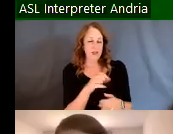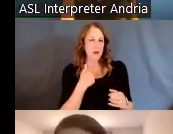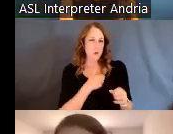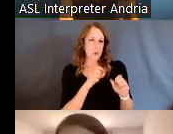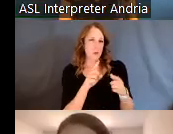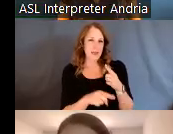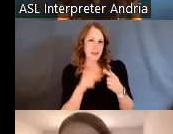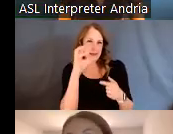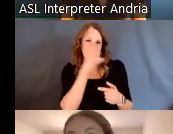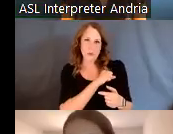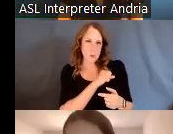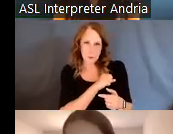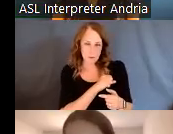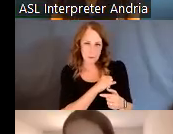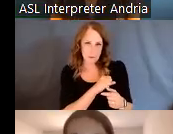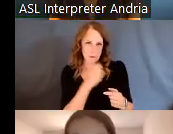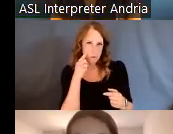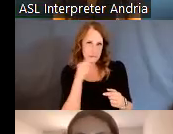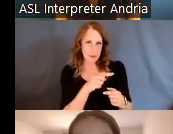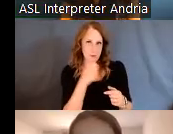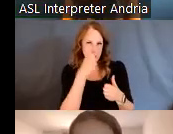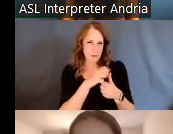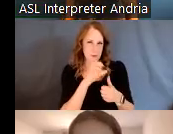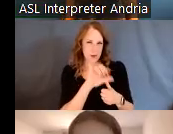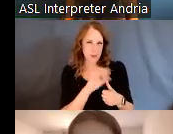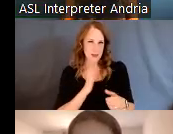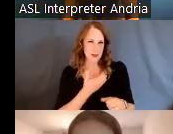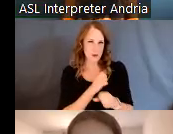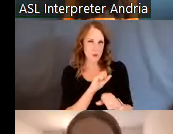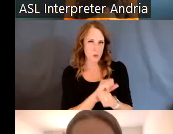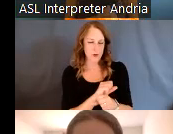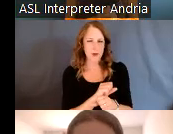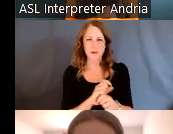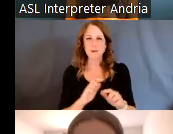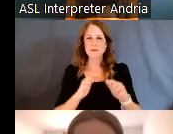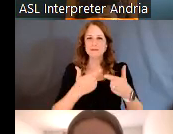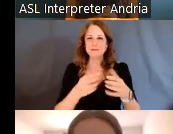assume. So really remembering that in our work with law enforcement.